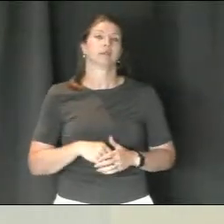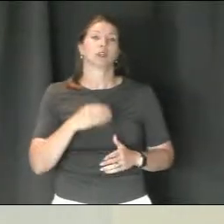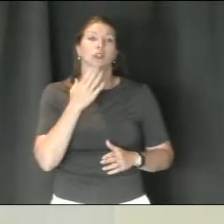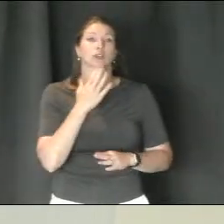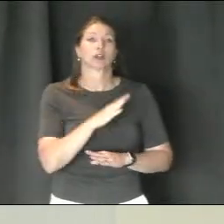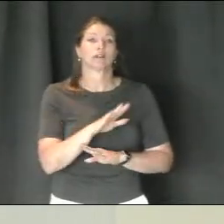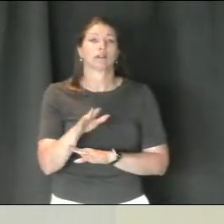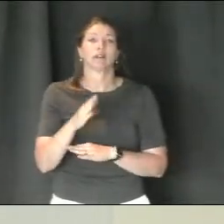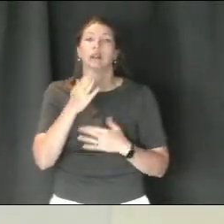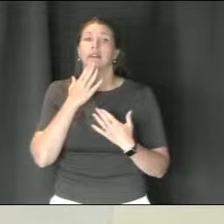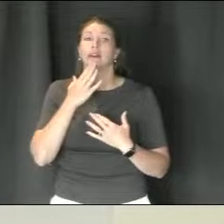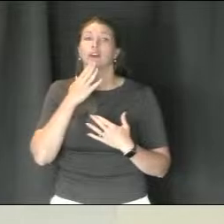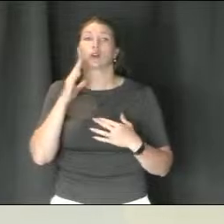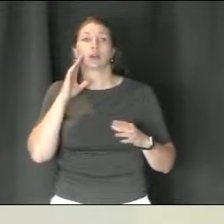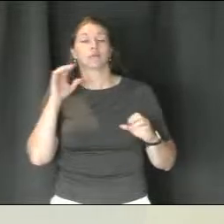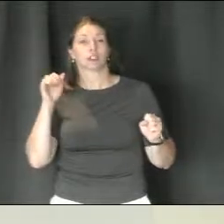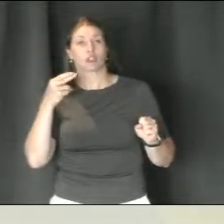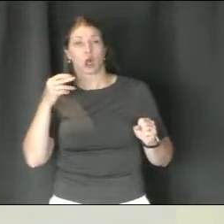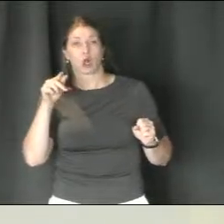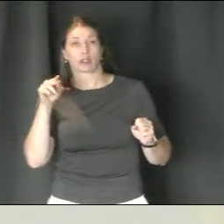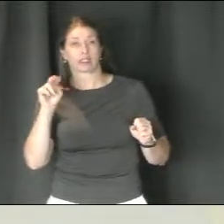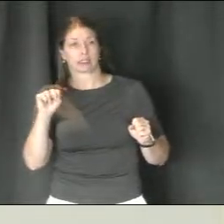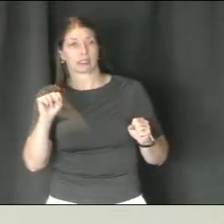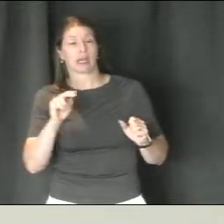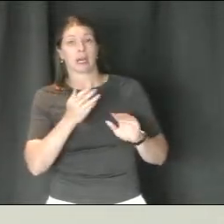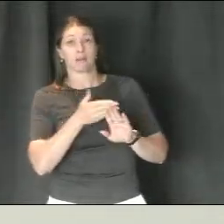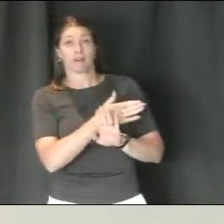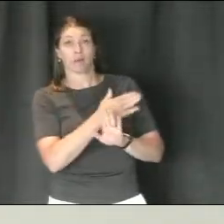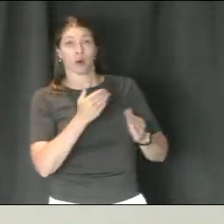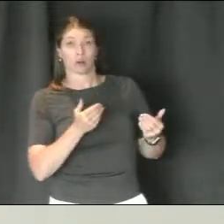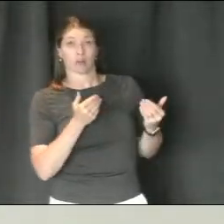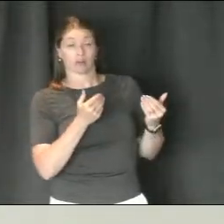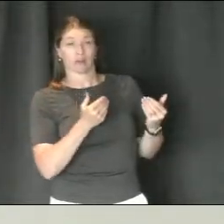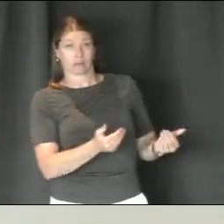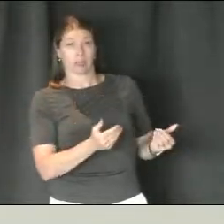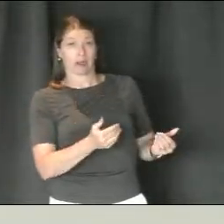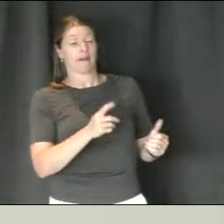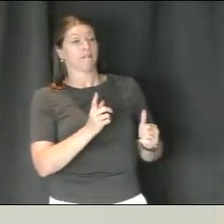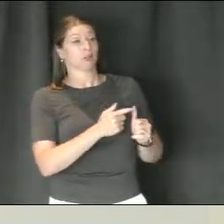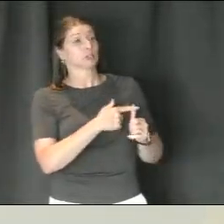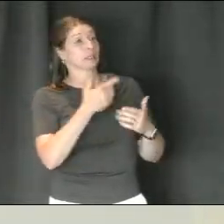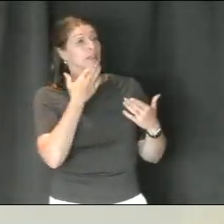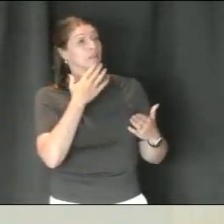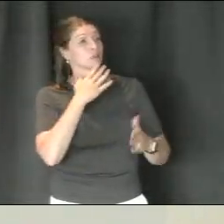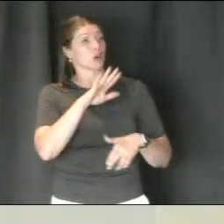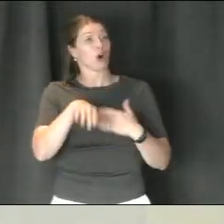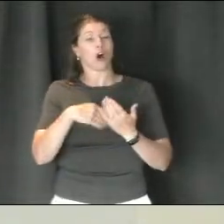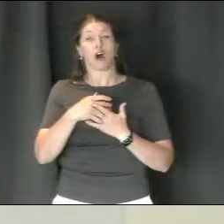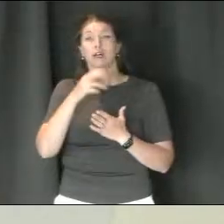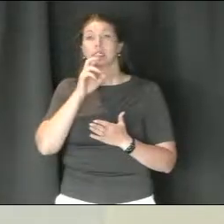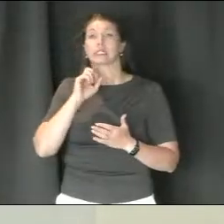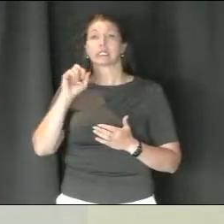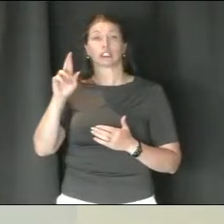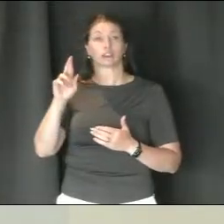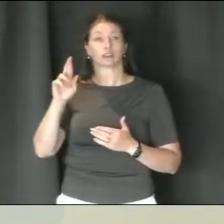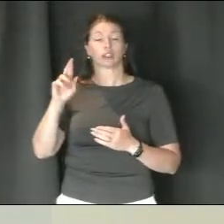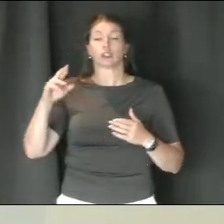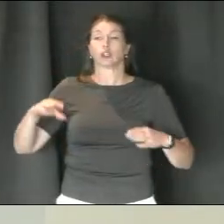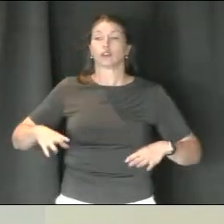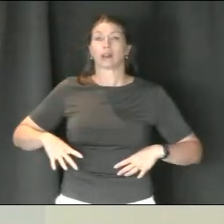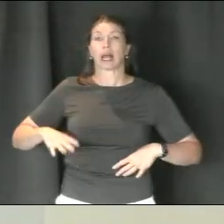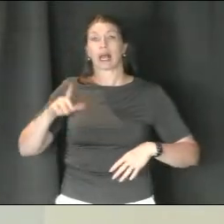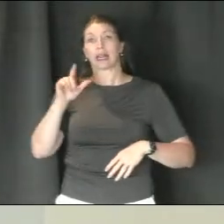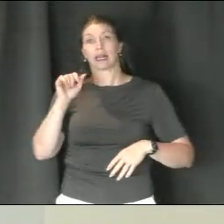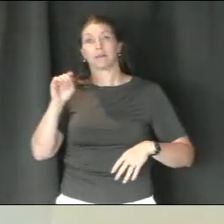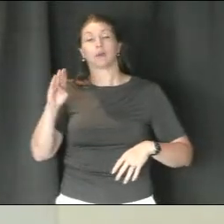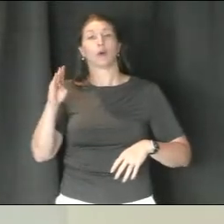Thank you, Minister Hogan. Before I start, I wanted to say thank you very much from all the seniors in Newfoundland and Labrador for